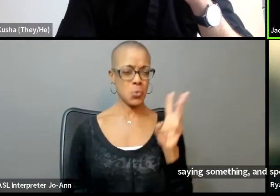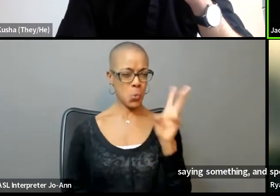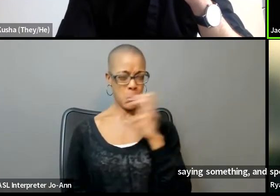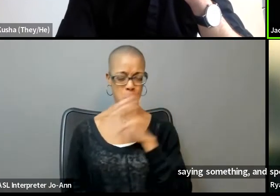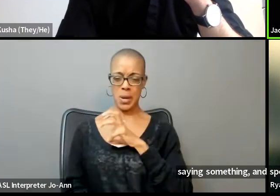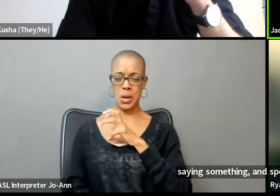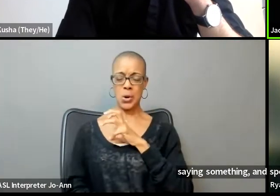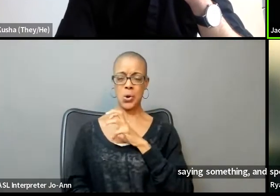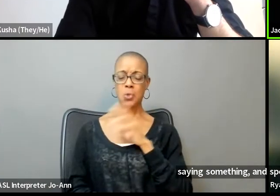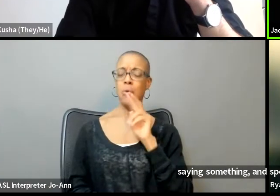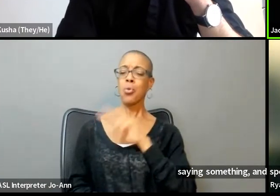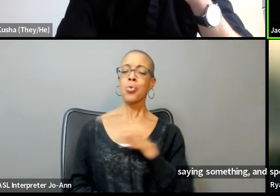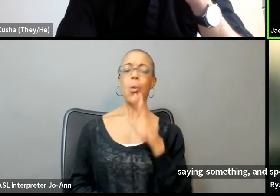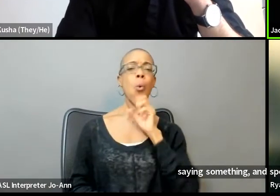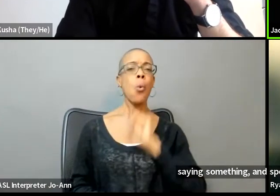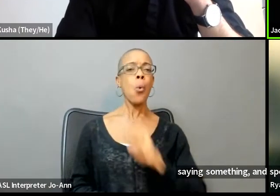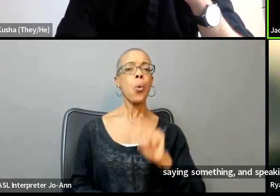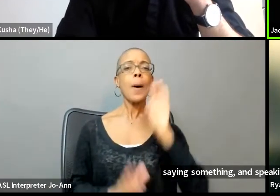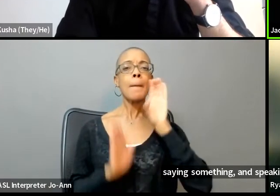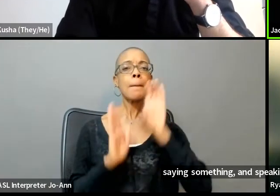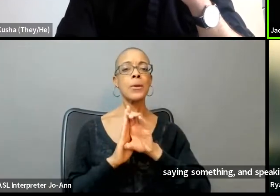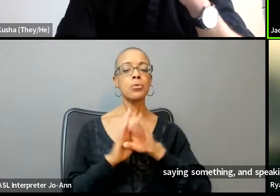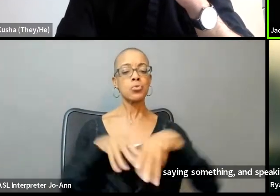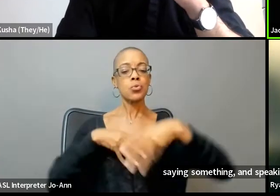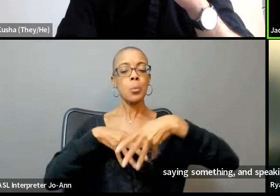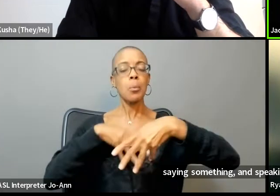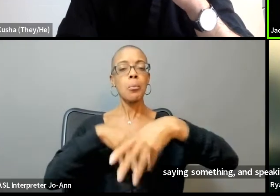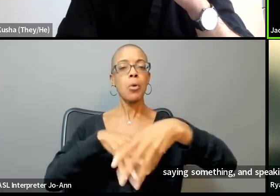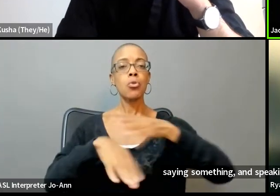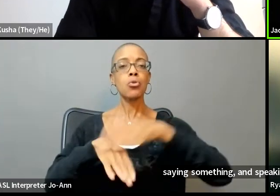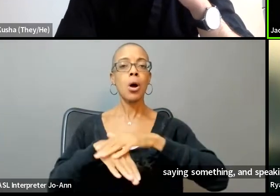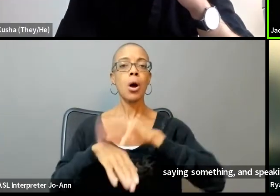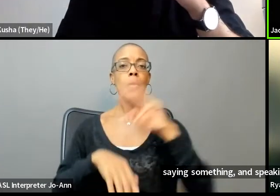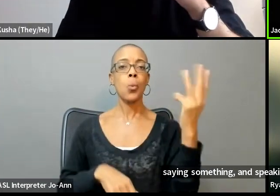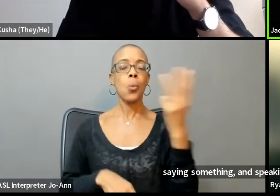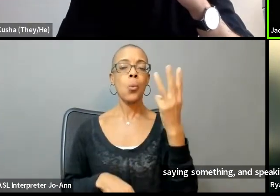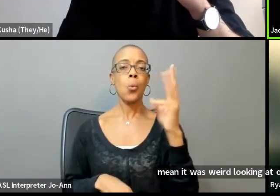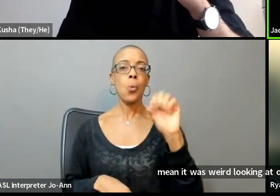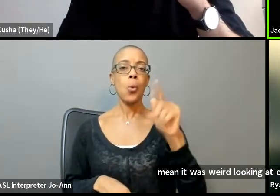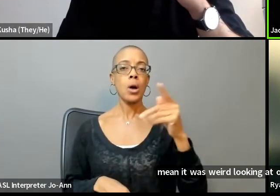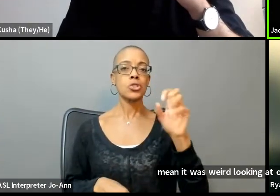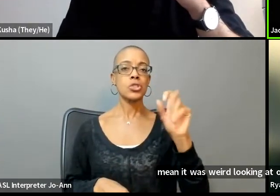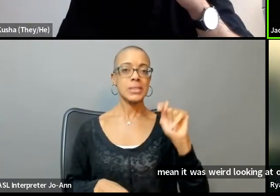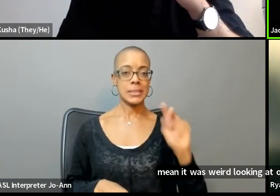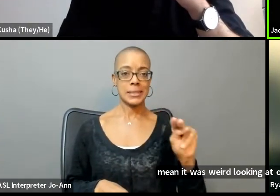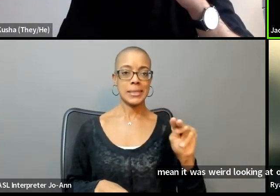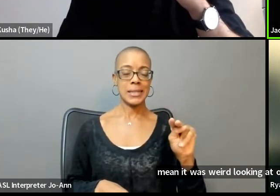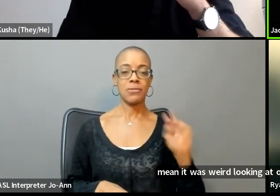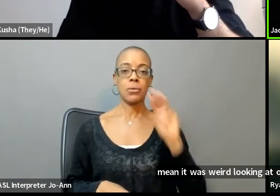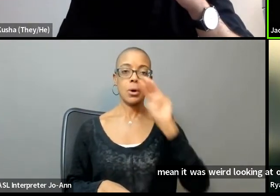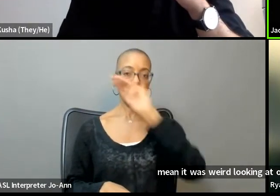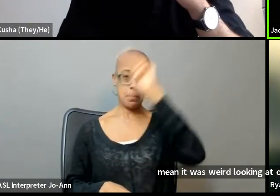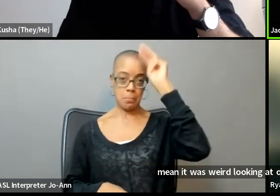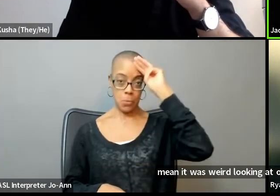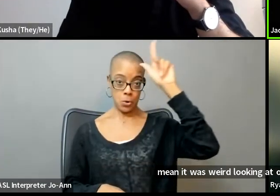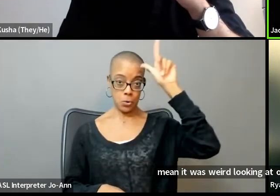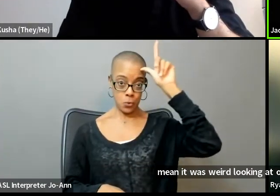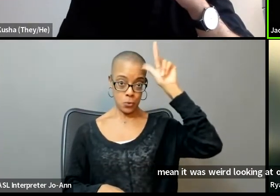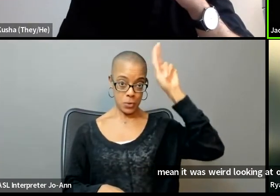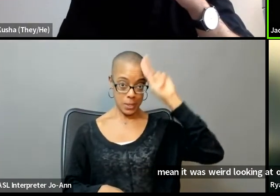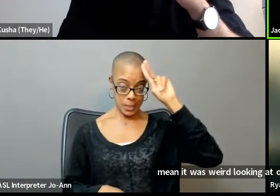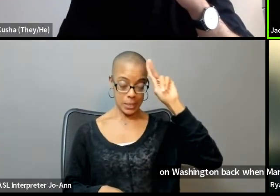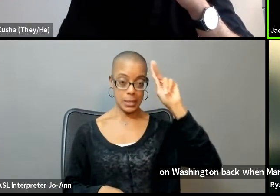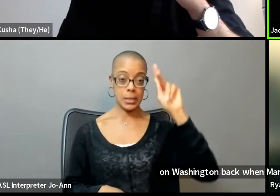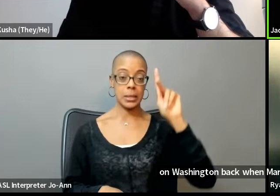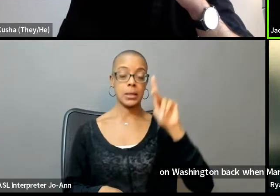of the March on Washington back when Martin Luther King was still around, and seeing, Marlon